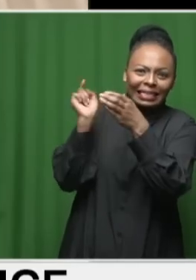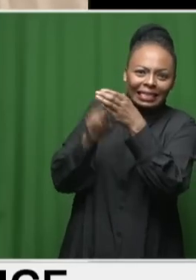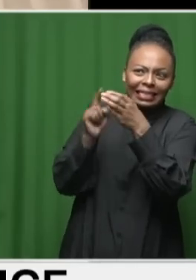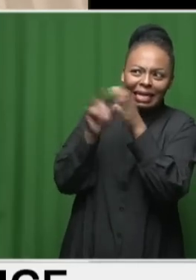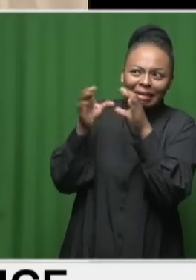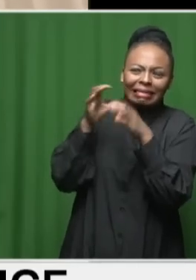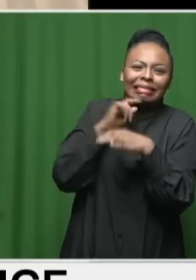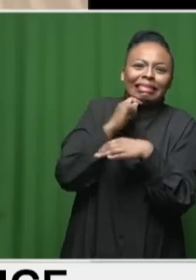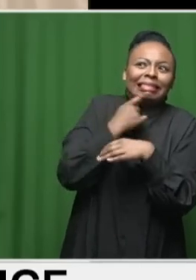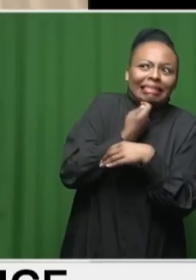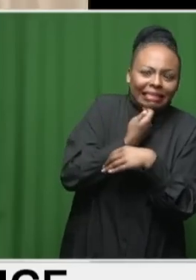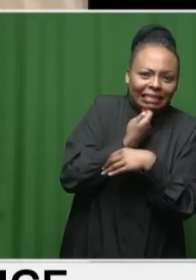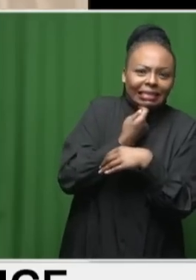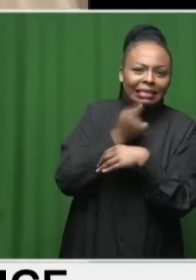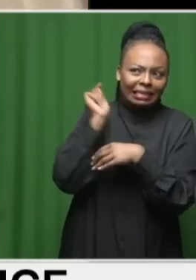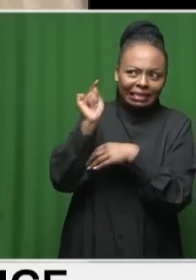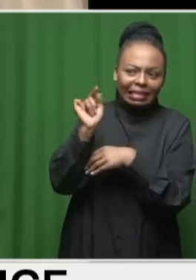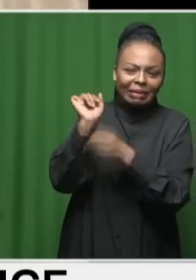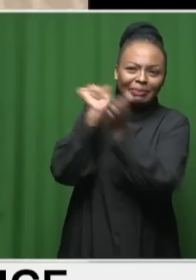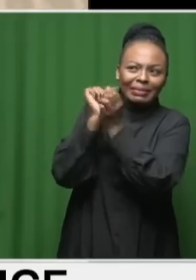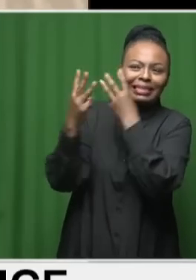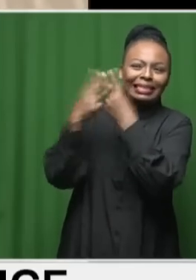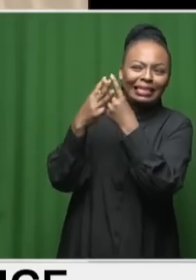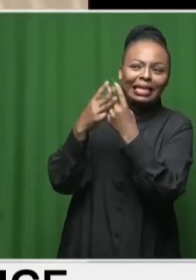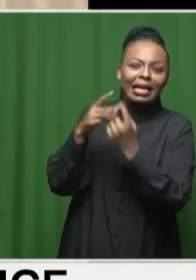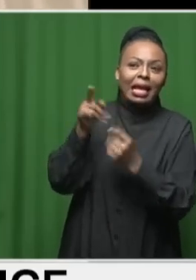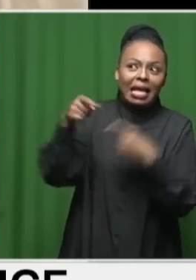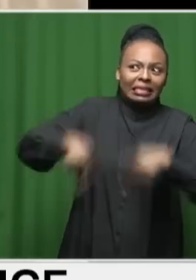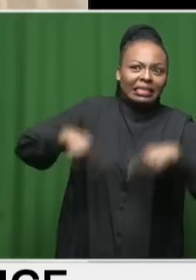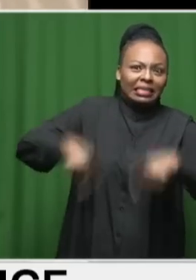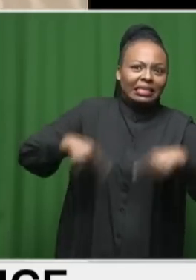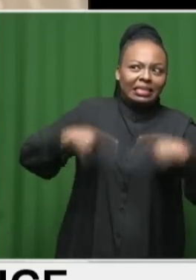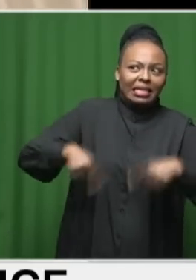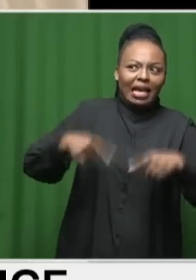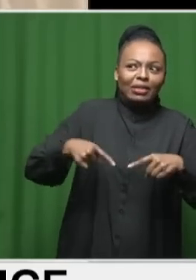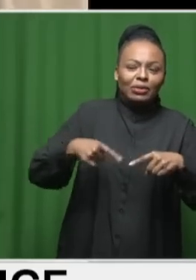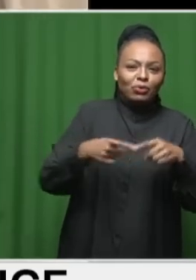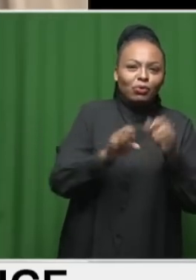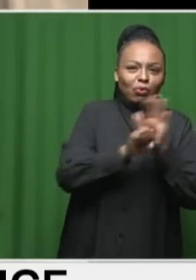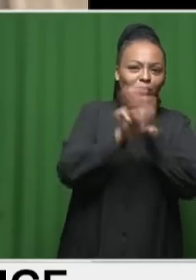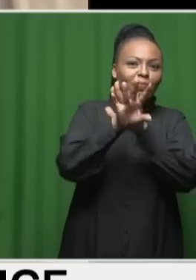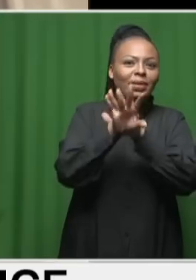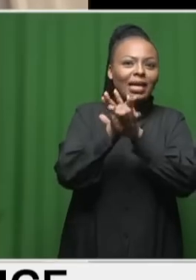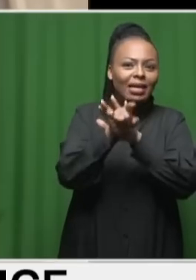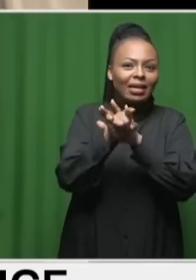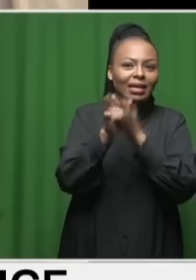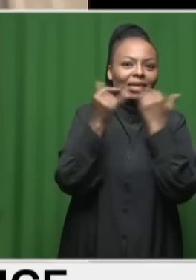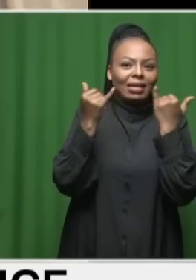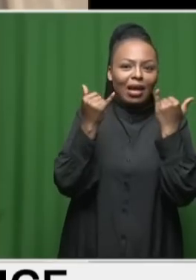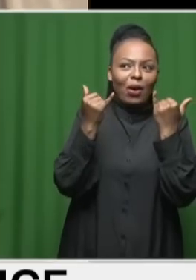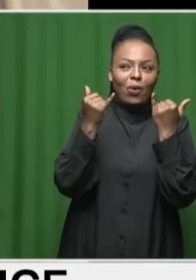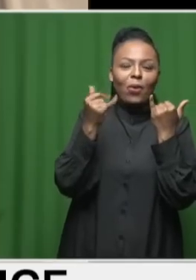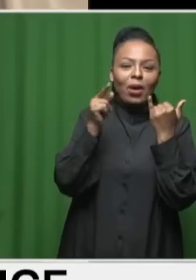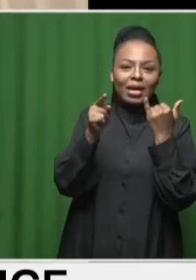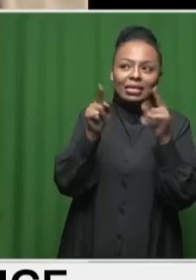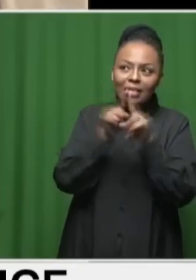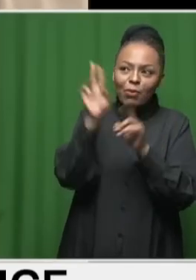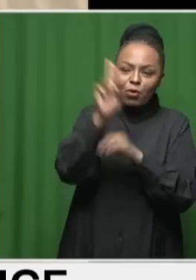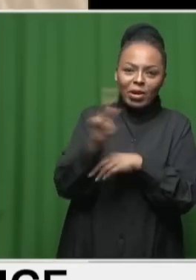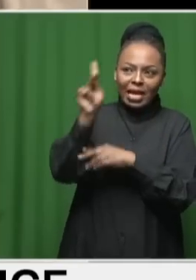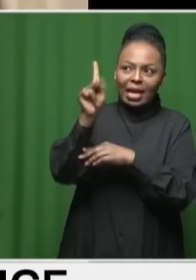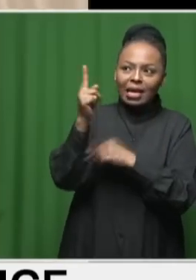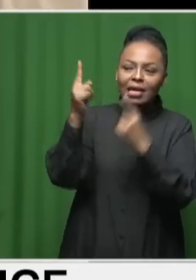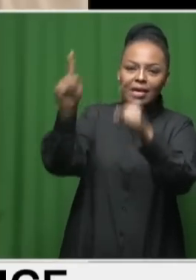that concentration camp called the prisoner. They are scared of scrutiny. So when I was invited, particularly to the UK, they were like, no,